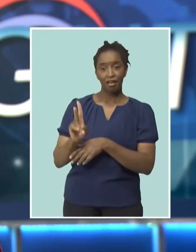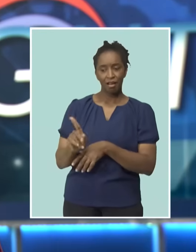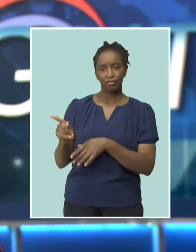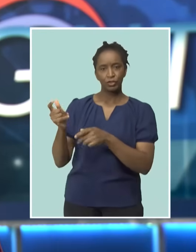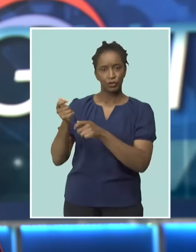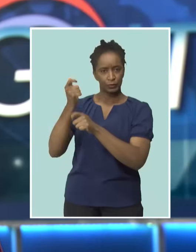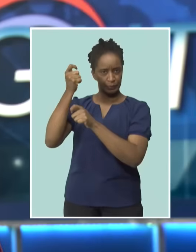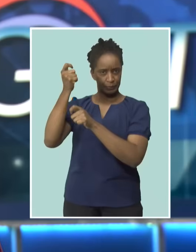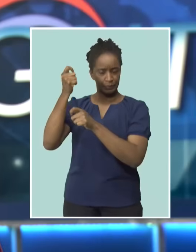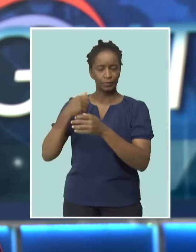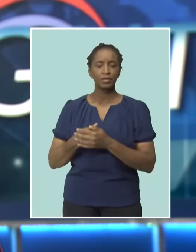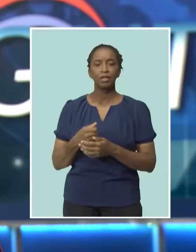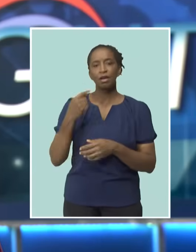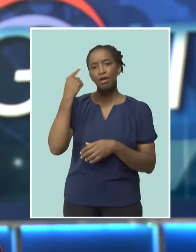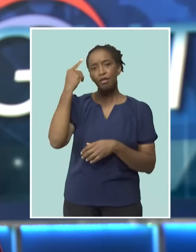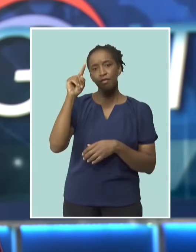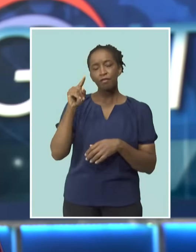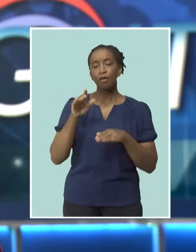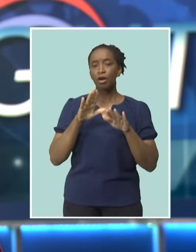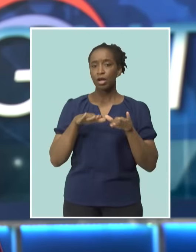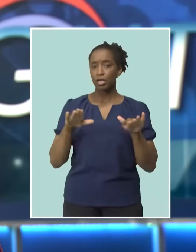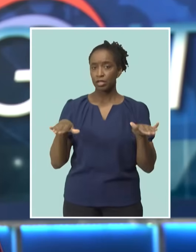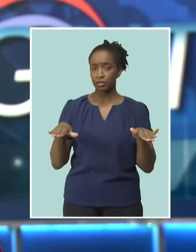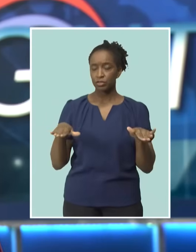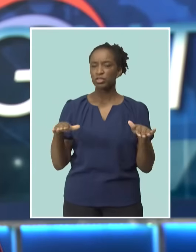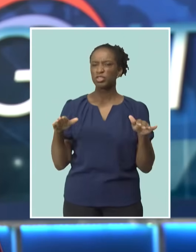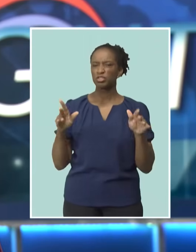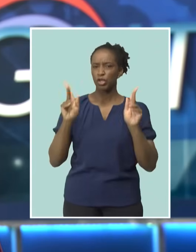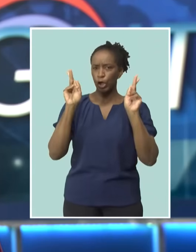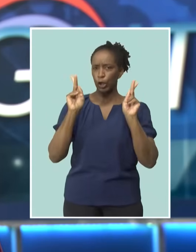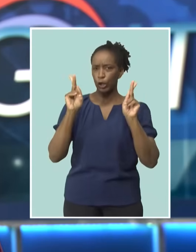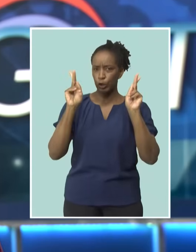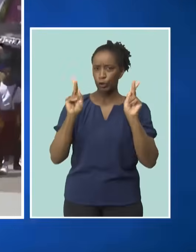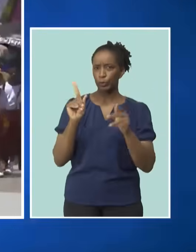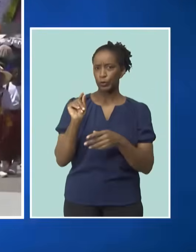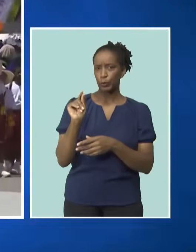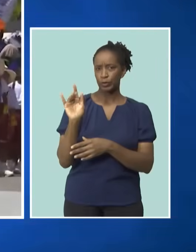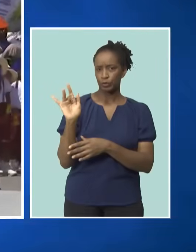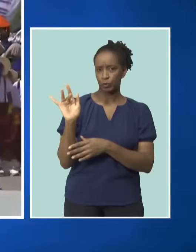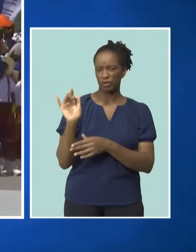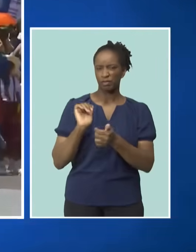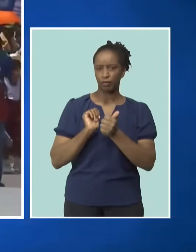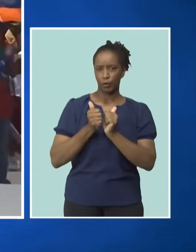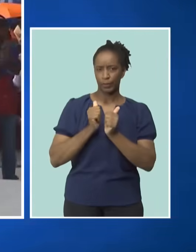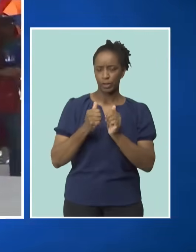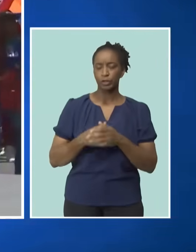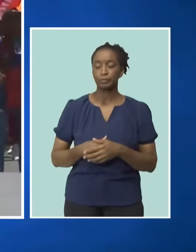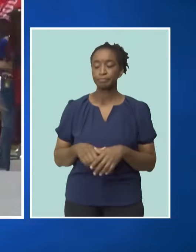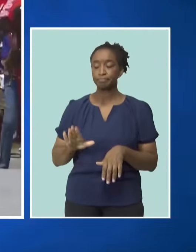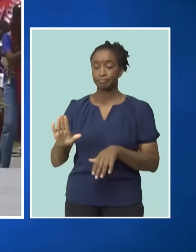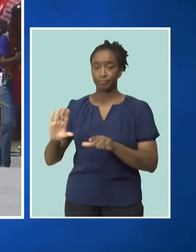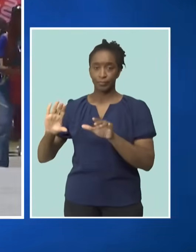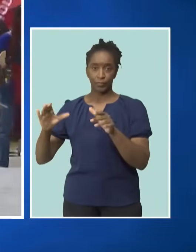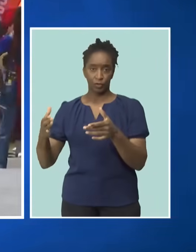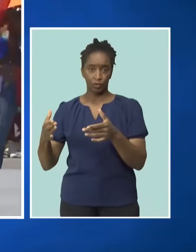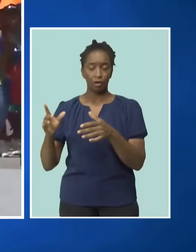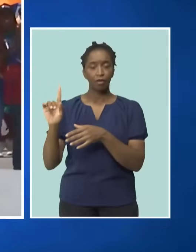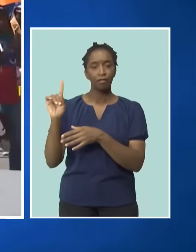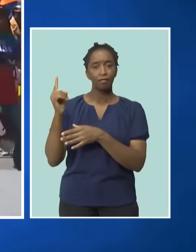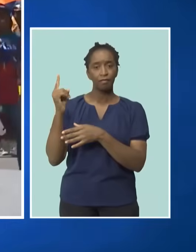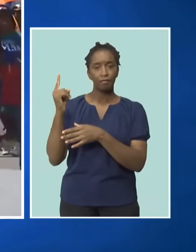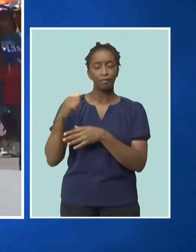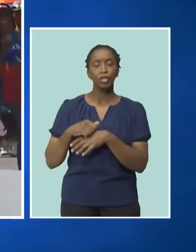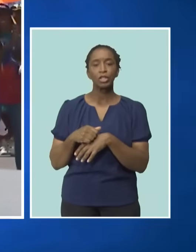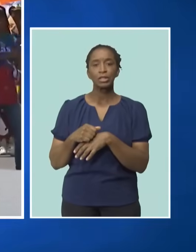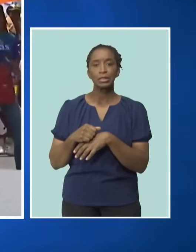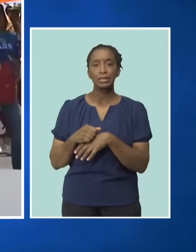bands in the 2025 Junior Kadooment competition. Her band Zante secured first place in 11